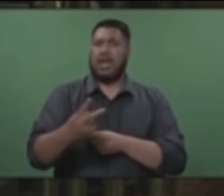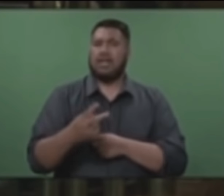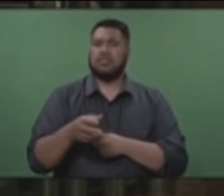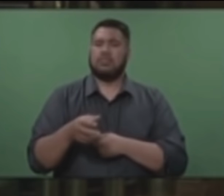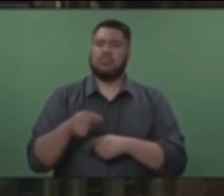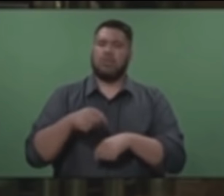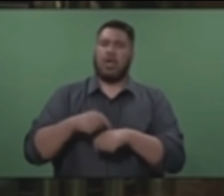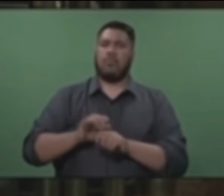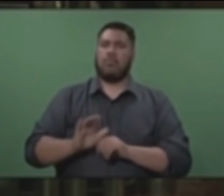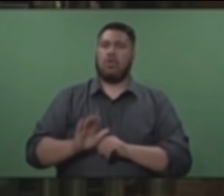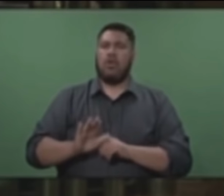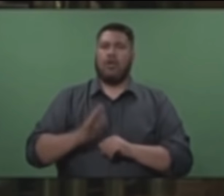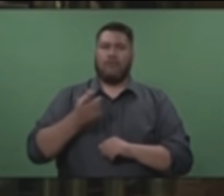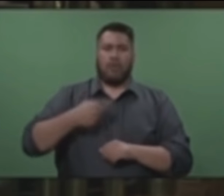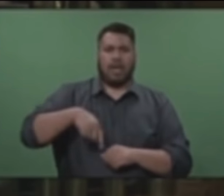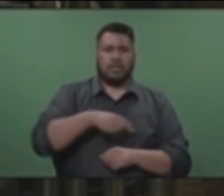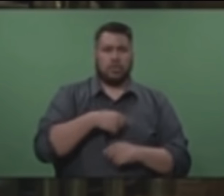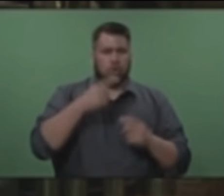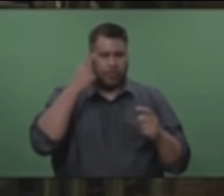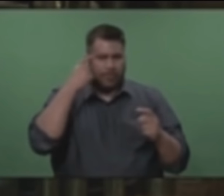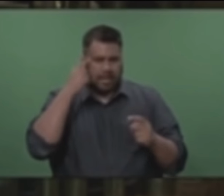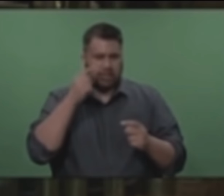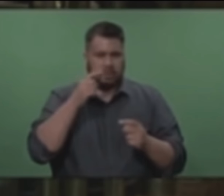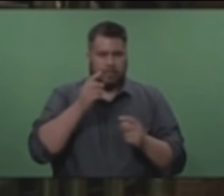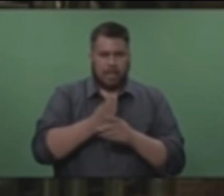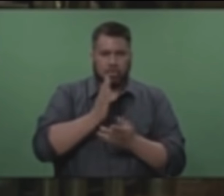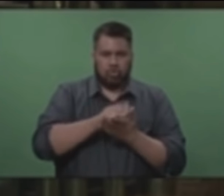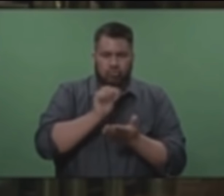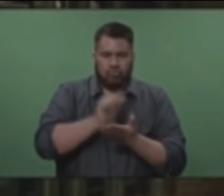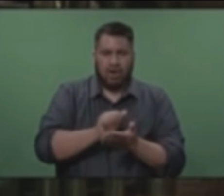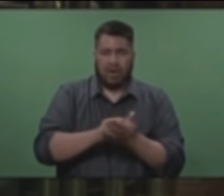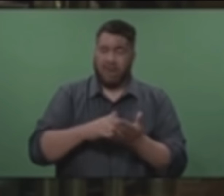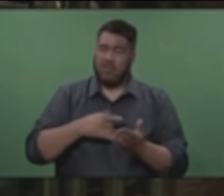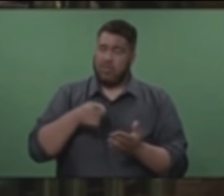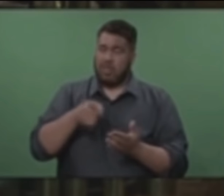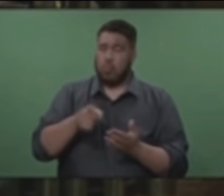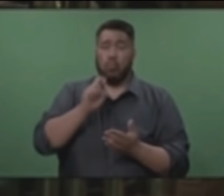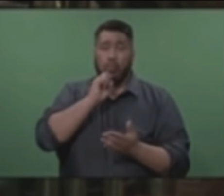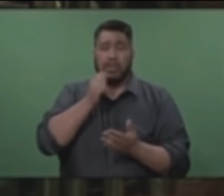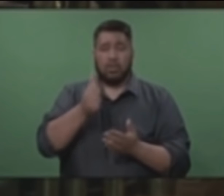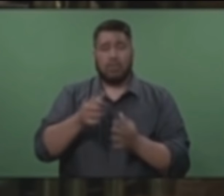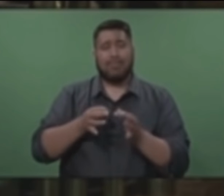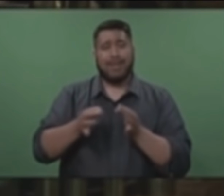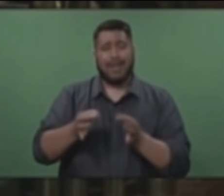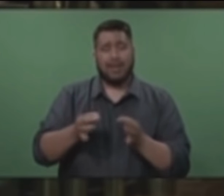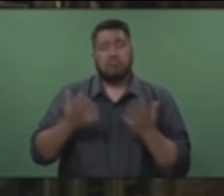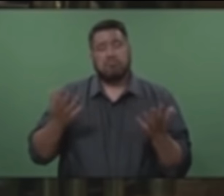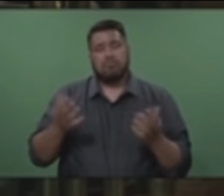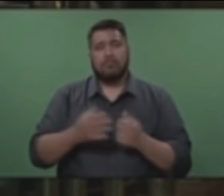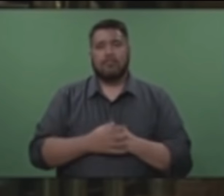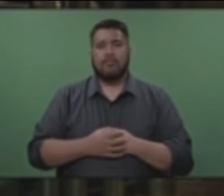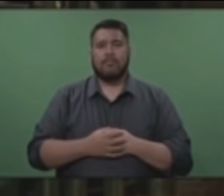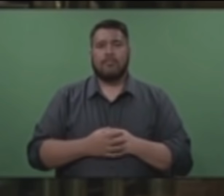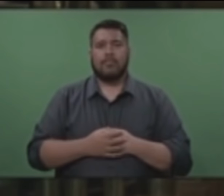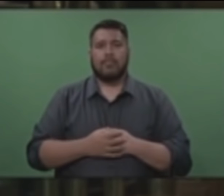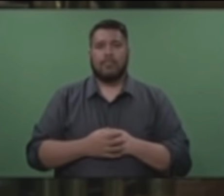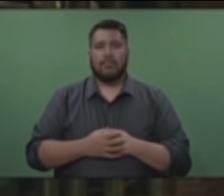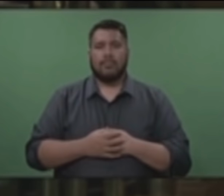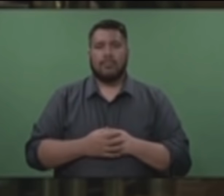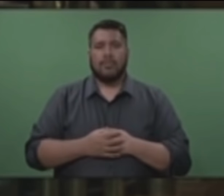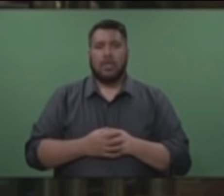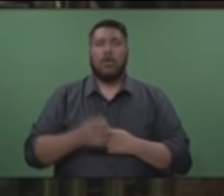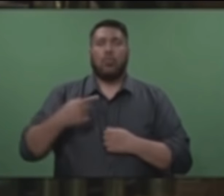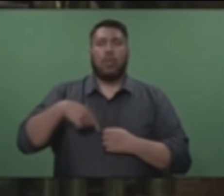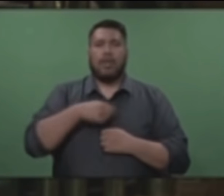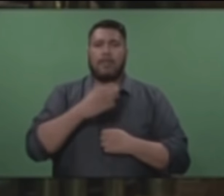gesture. Suffice it to say, this Parliament stands ready to assist in getting the policy response to the terror tragedy